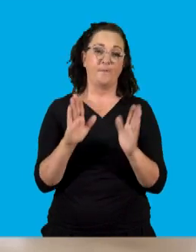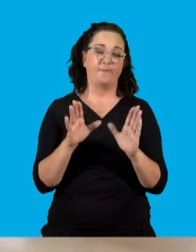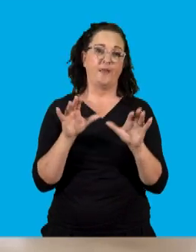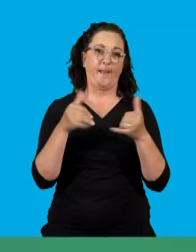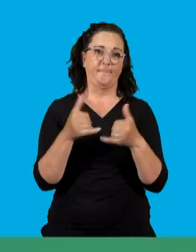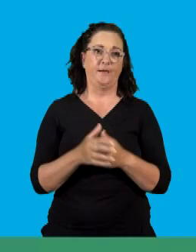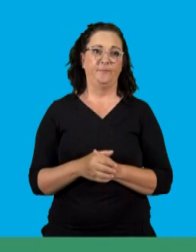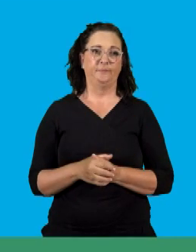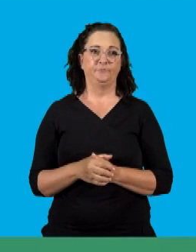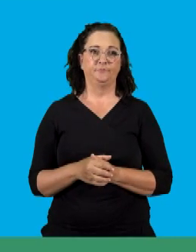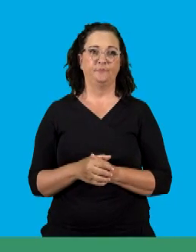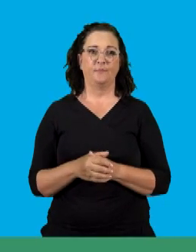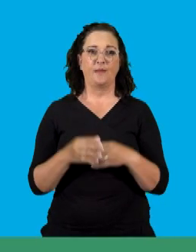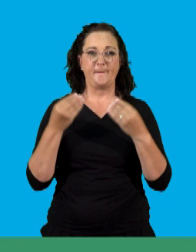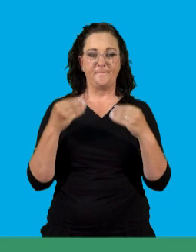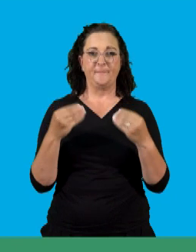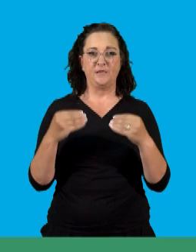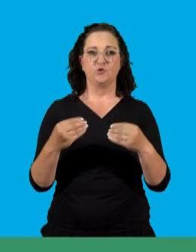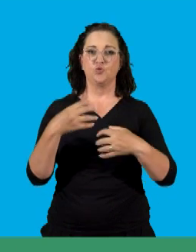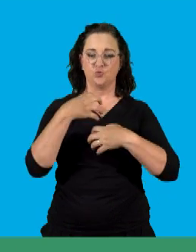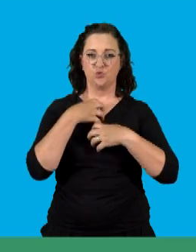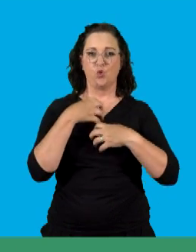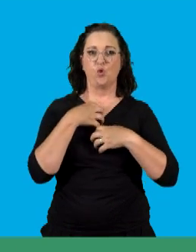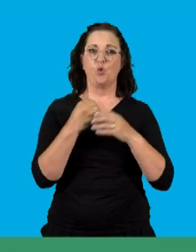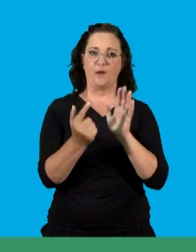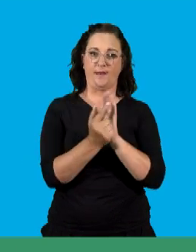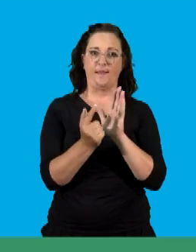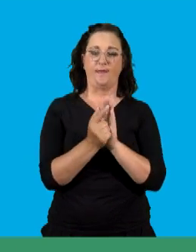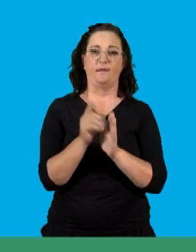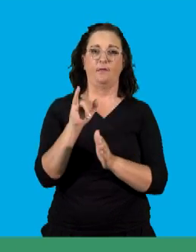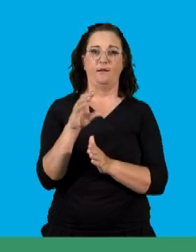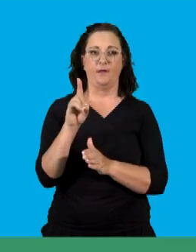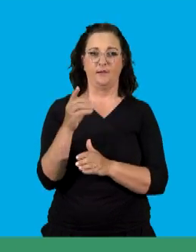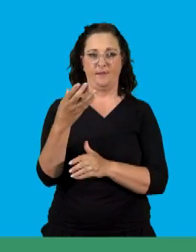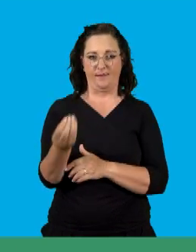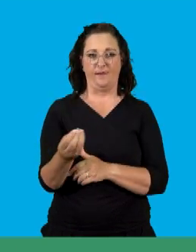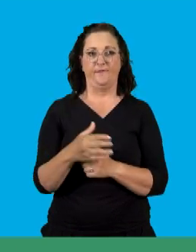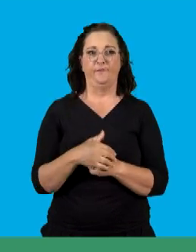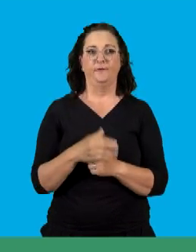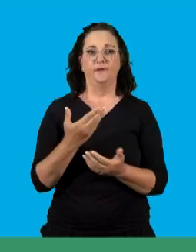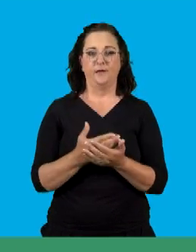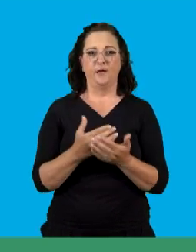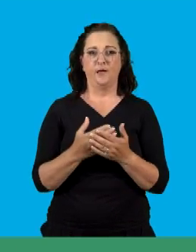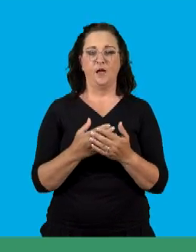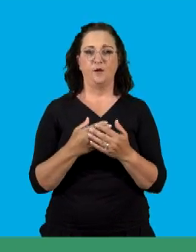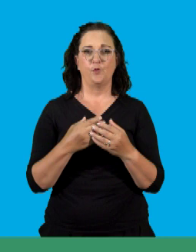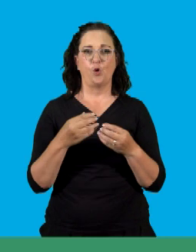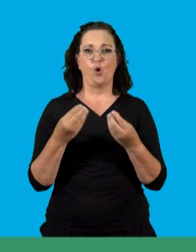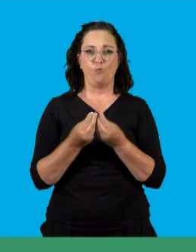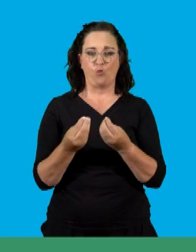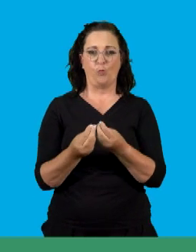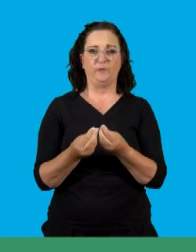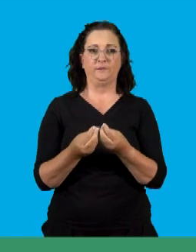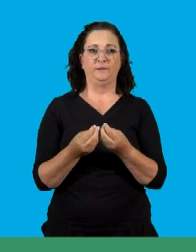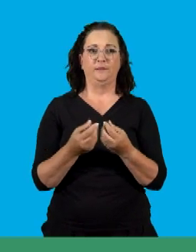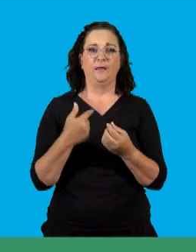rather. The business has its own legal identity and can own assets or property. So when we say a